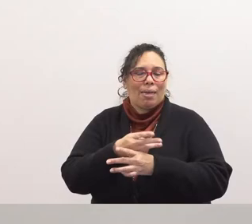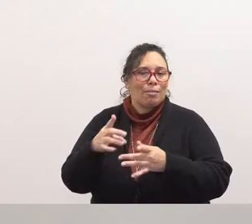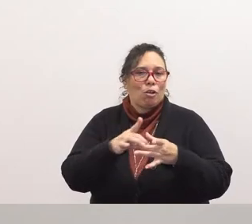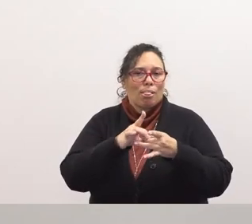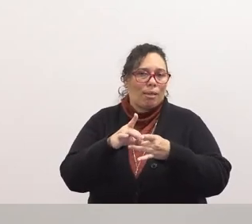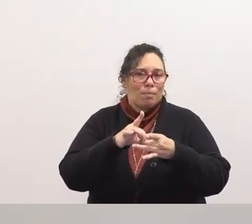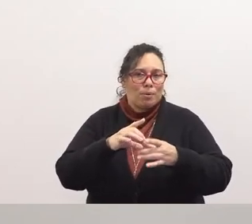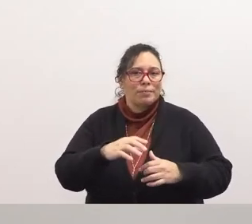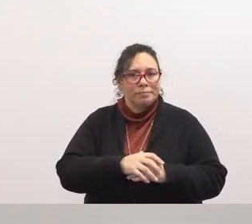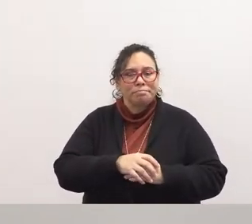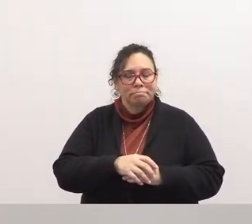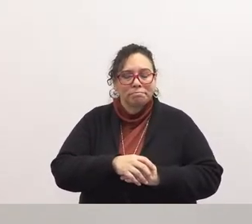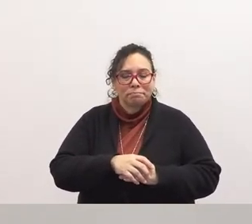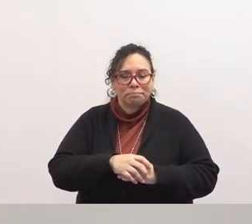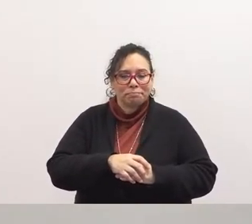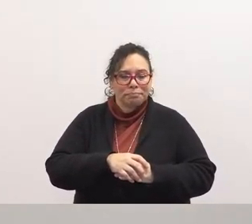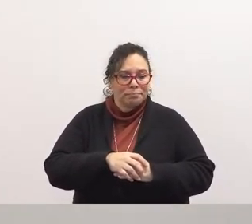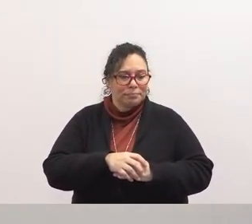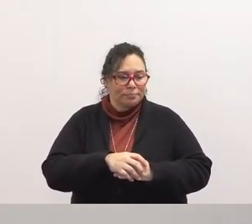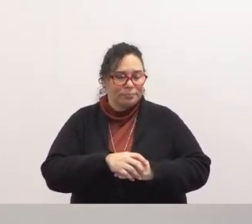Collaborative.